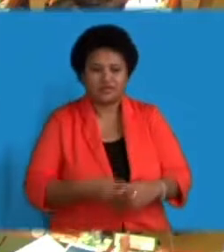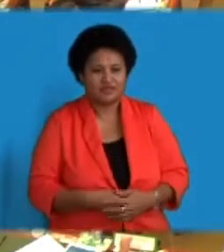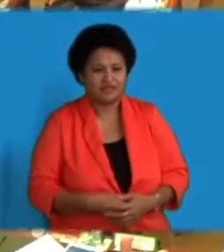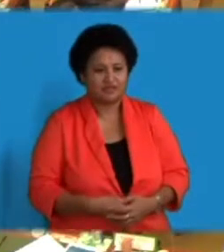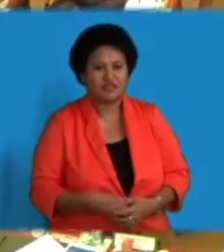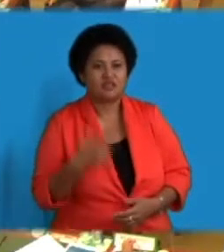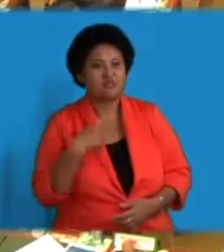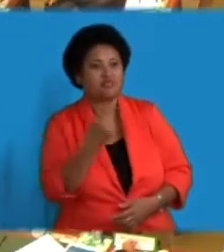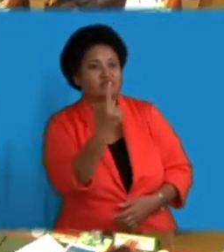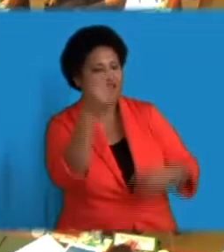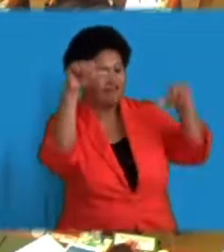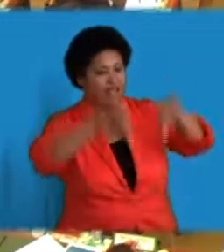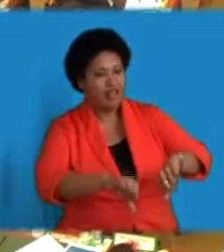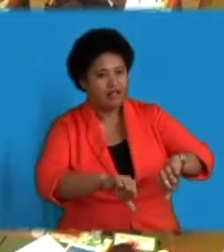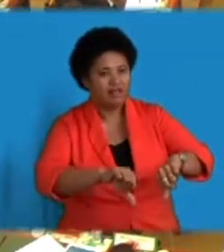Thank you.